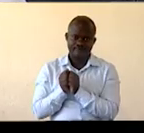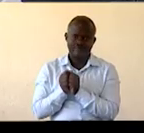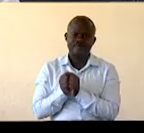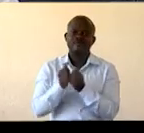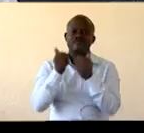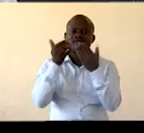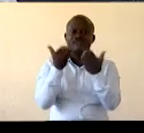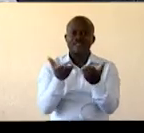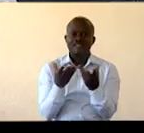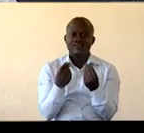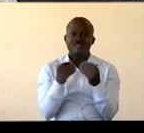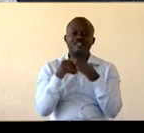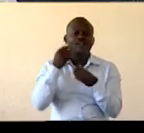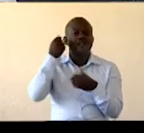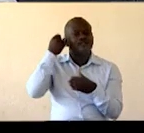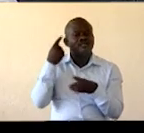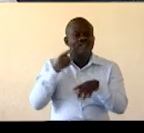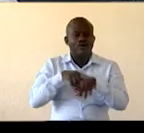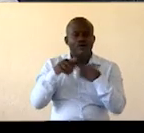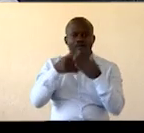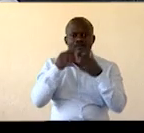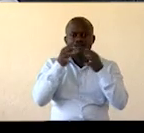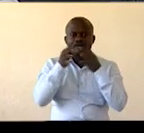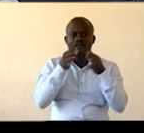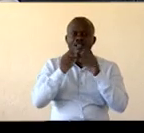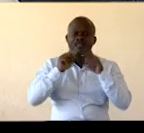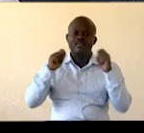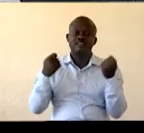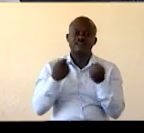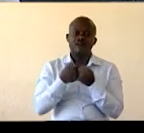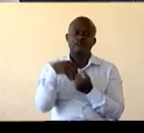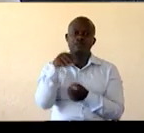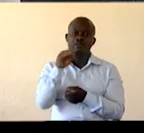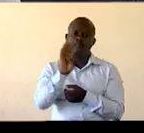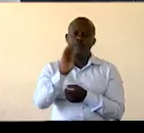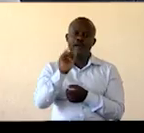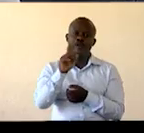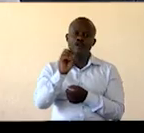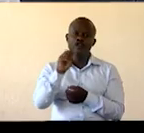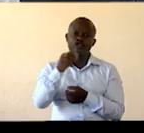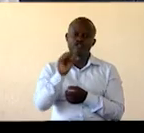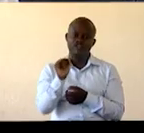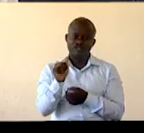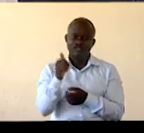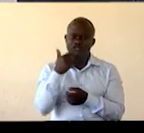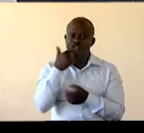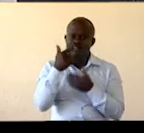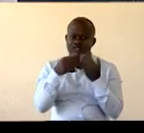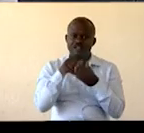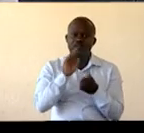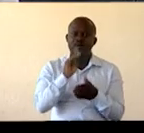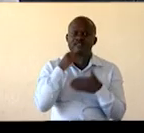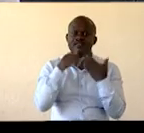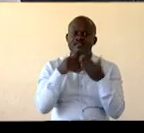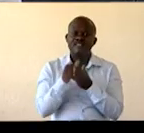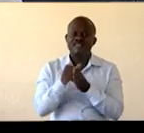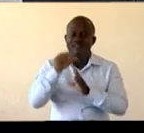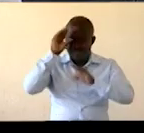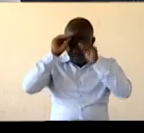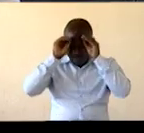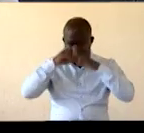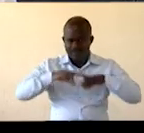This is easily understood when you're defining the term biology. You say biology is the study of